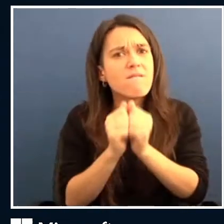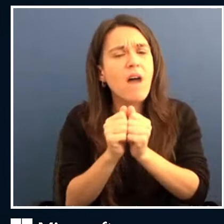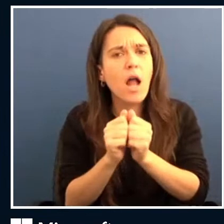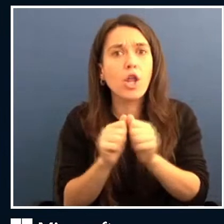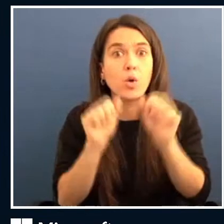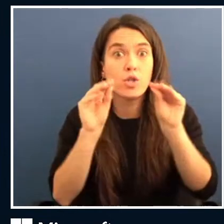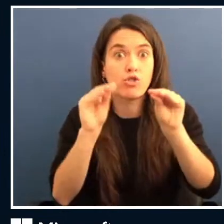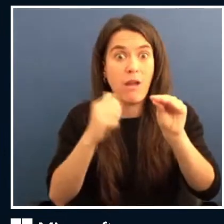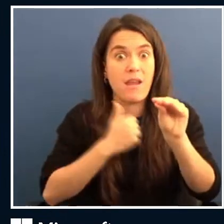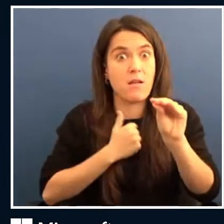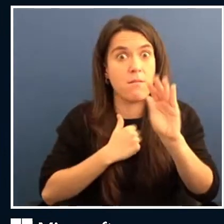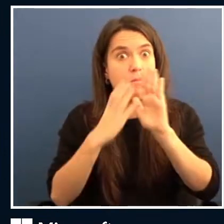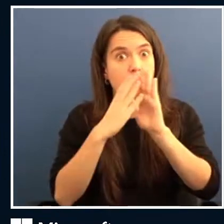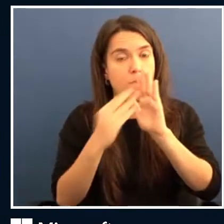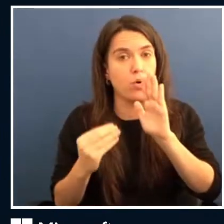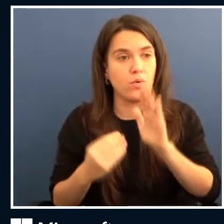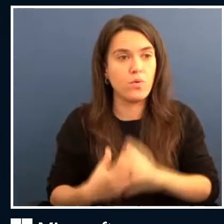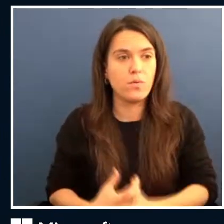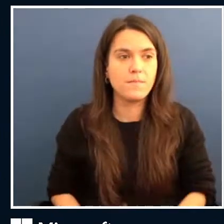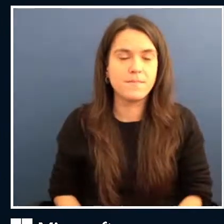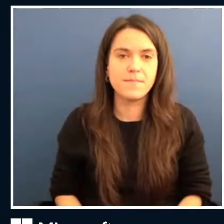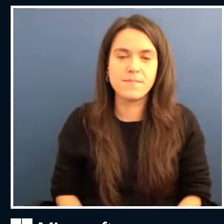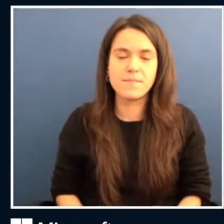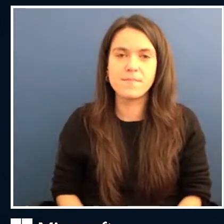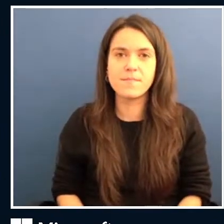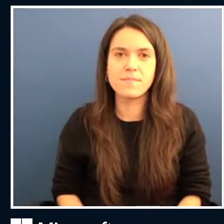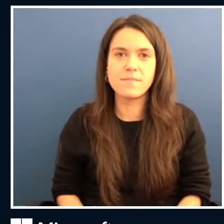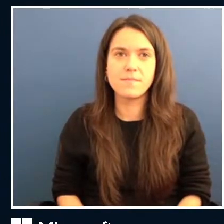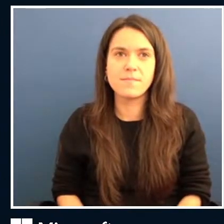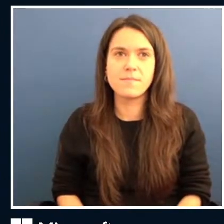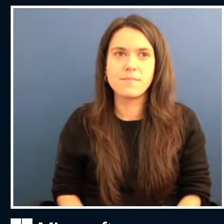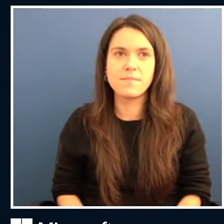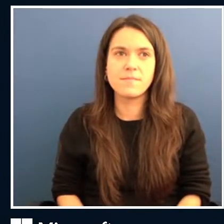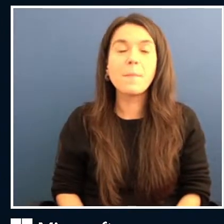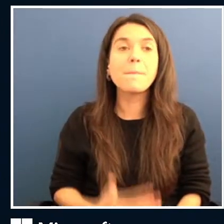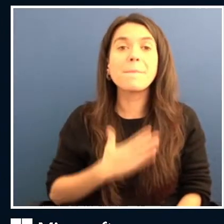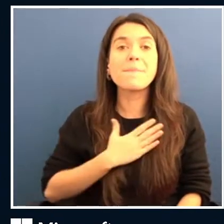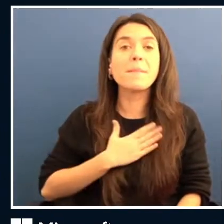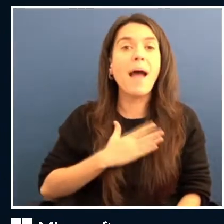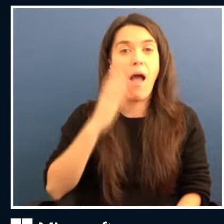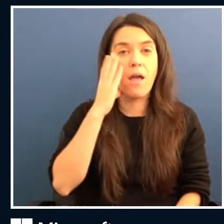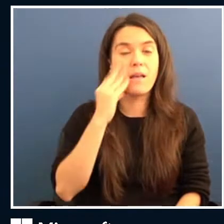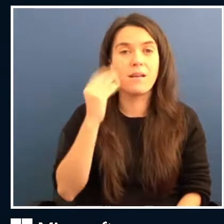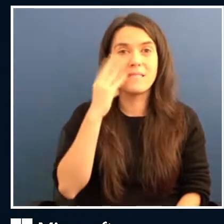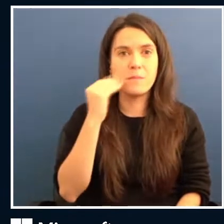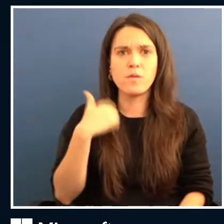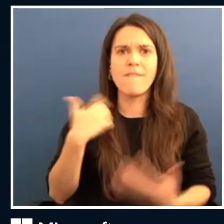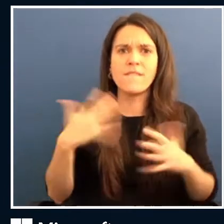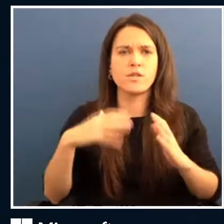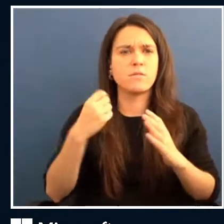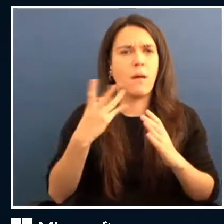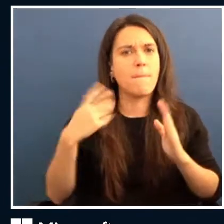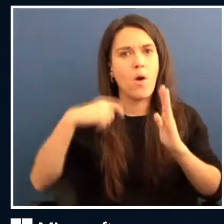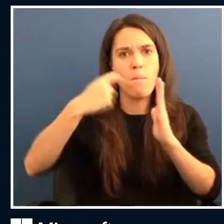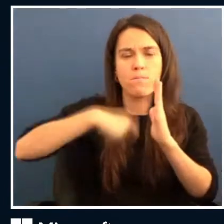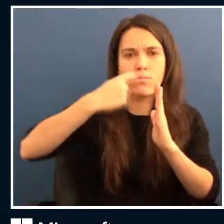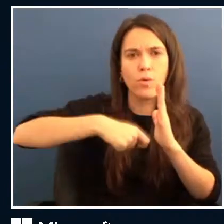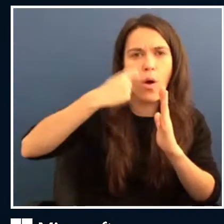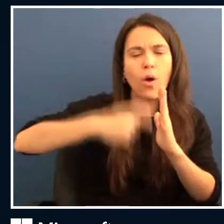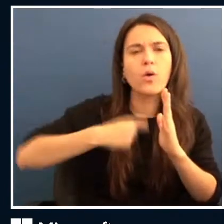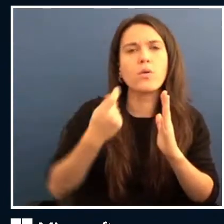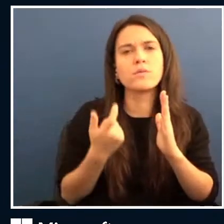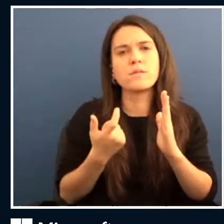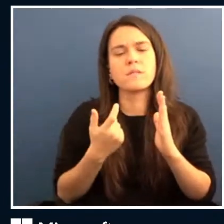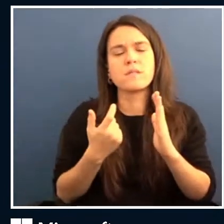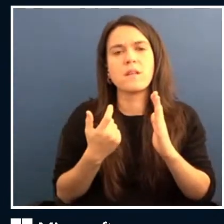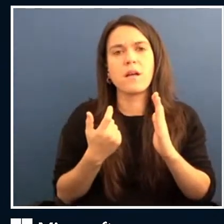difficult. In my experience, I mean, I've done some projects with object detection and with object classification, and we